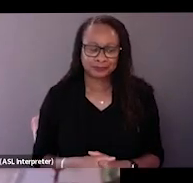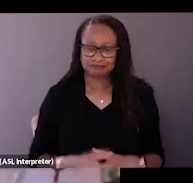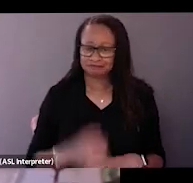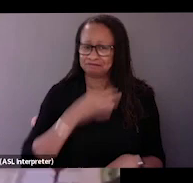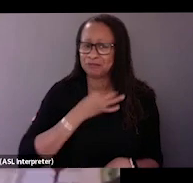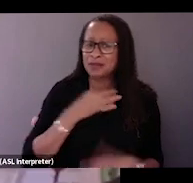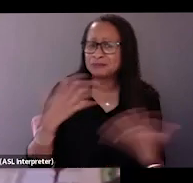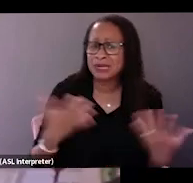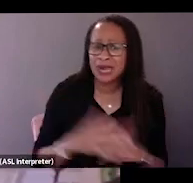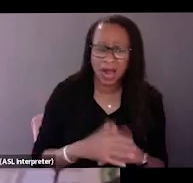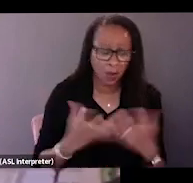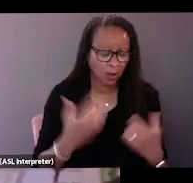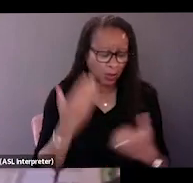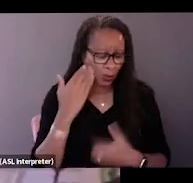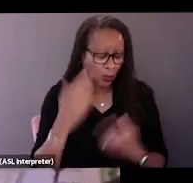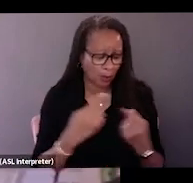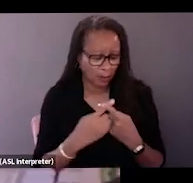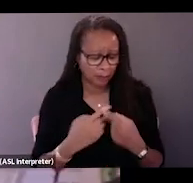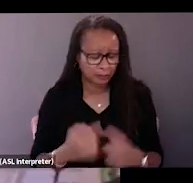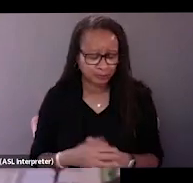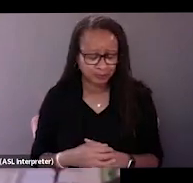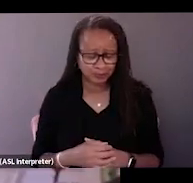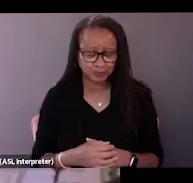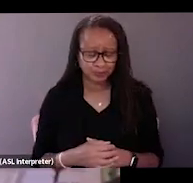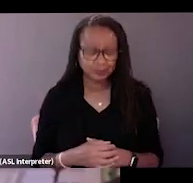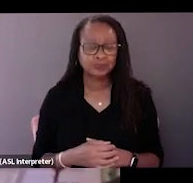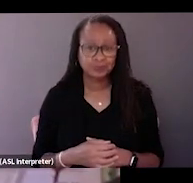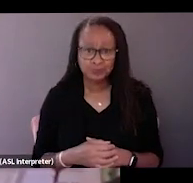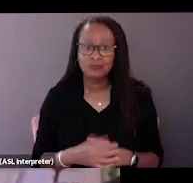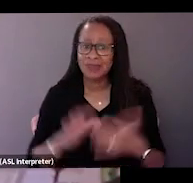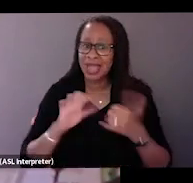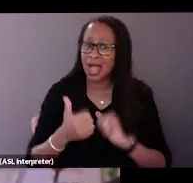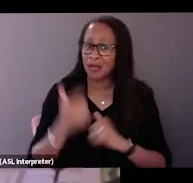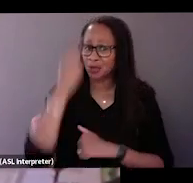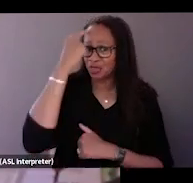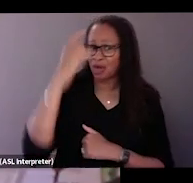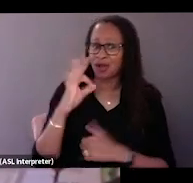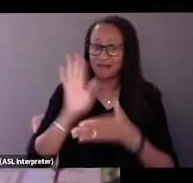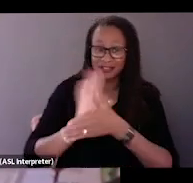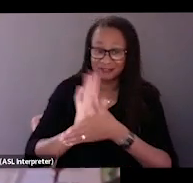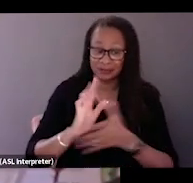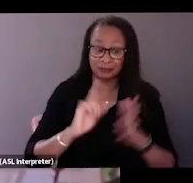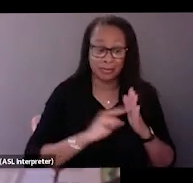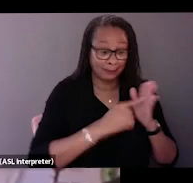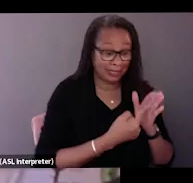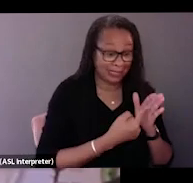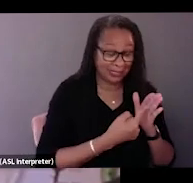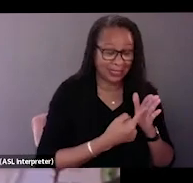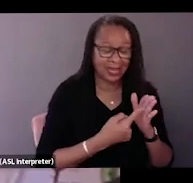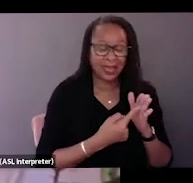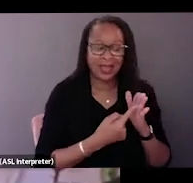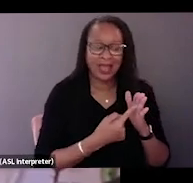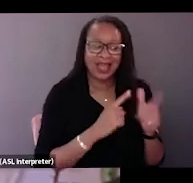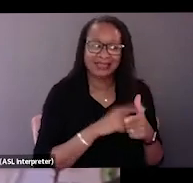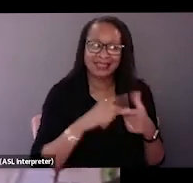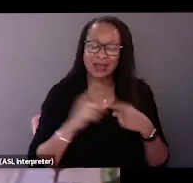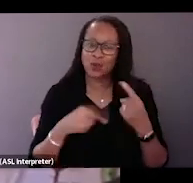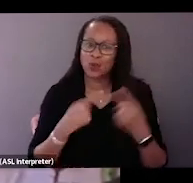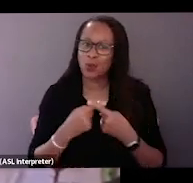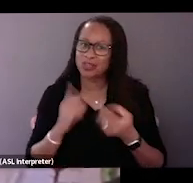curious first about how you thought of the film in the beginning versus how you think of it now.